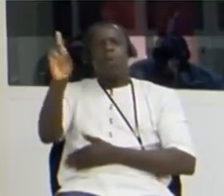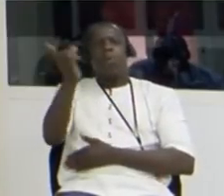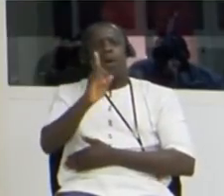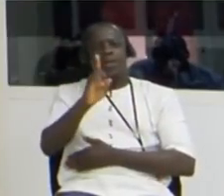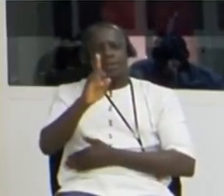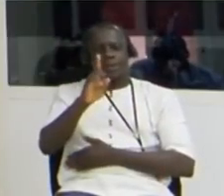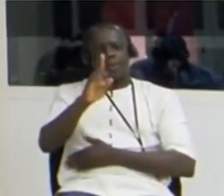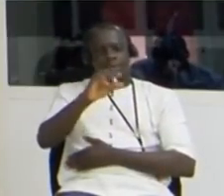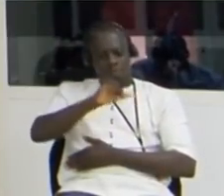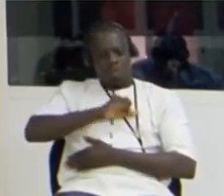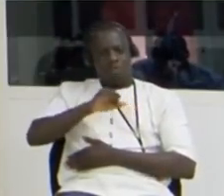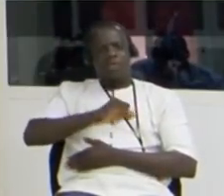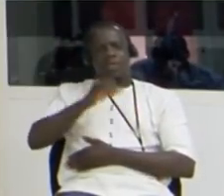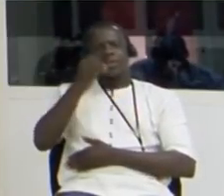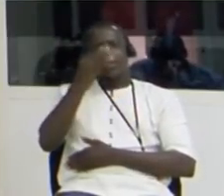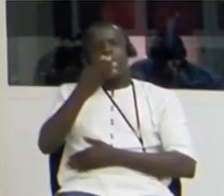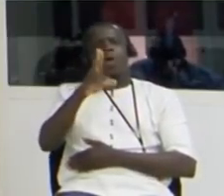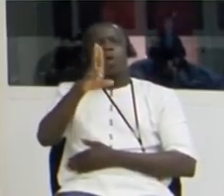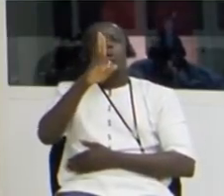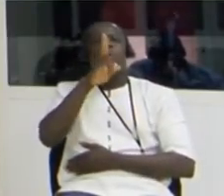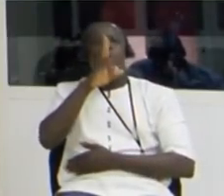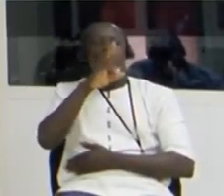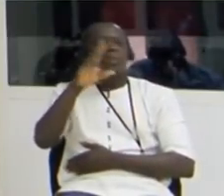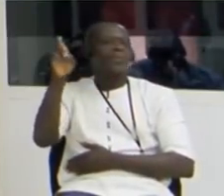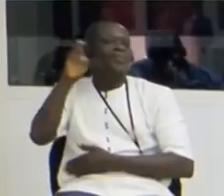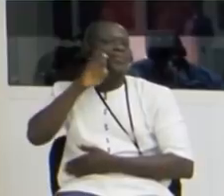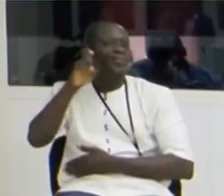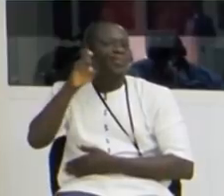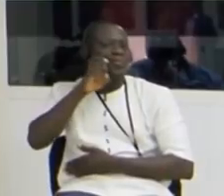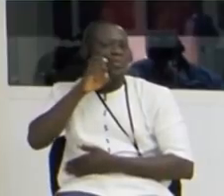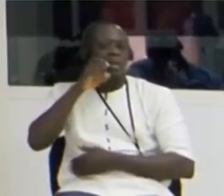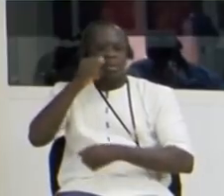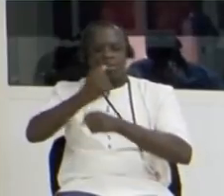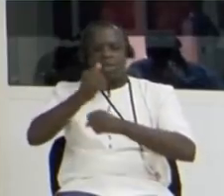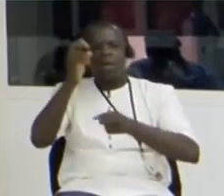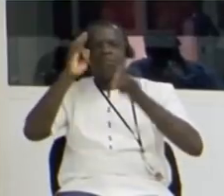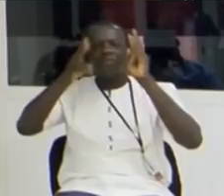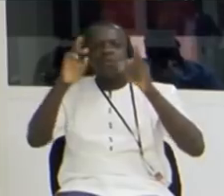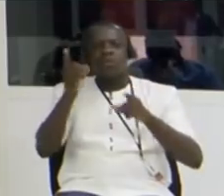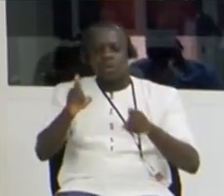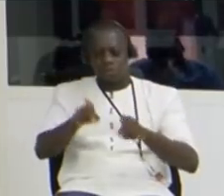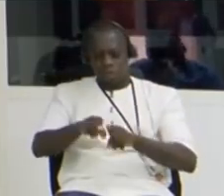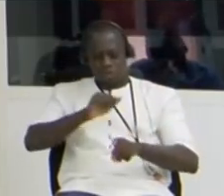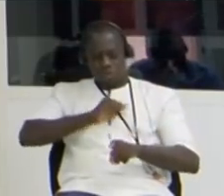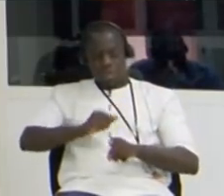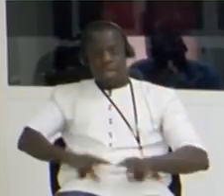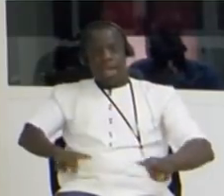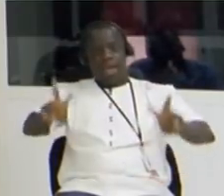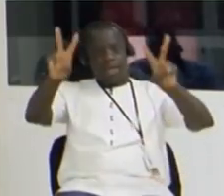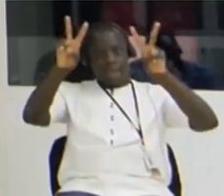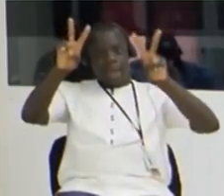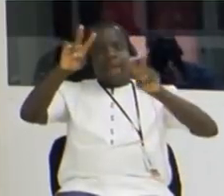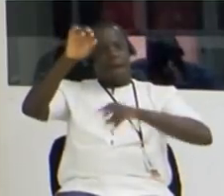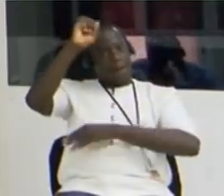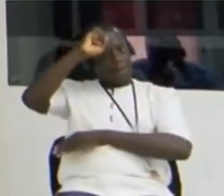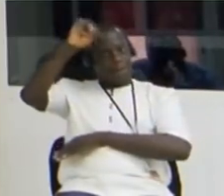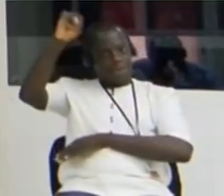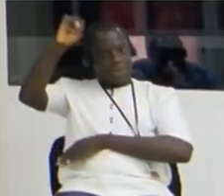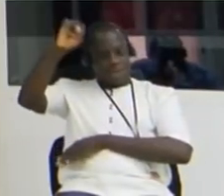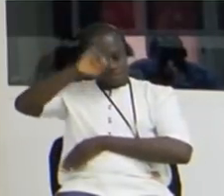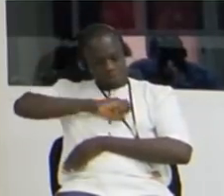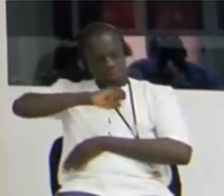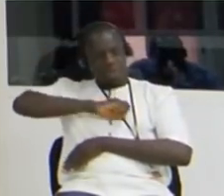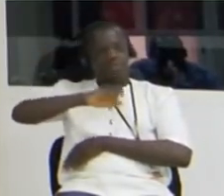allegations are as to who sexually abused her? Yes, she was sexually abused by the president, the former president of the